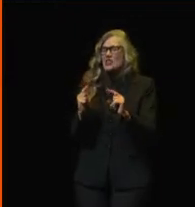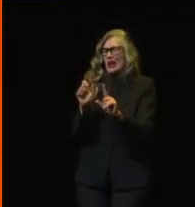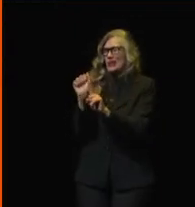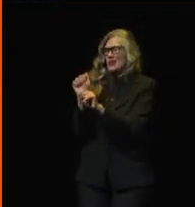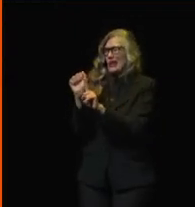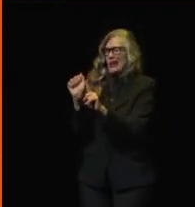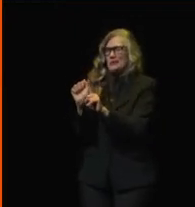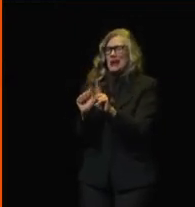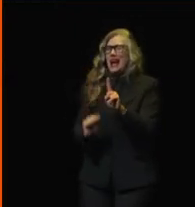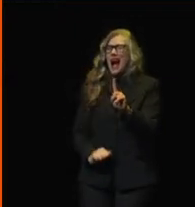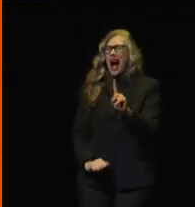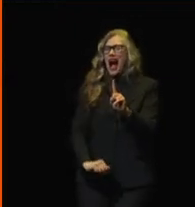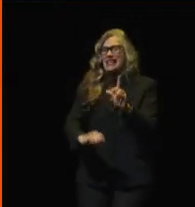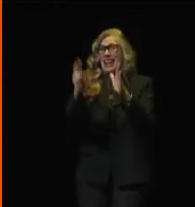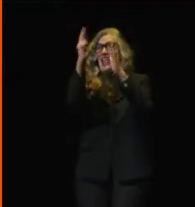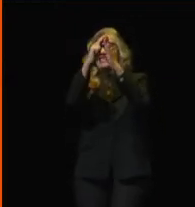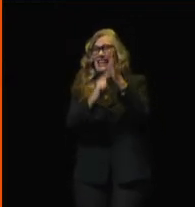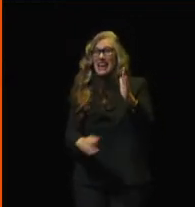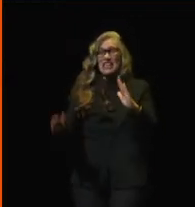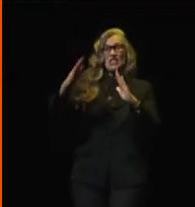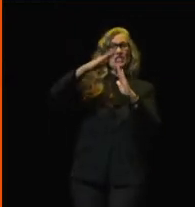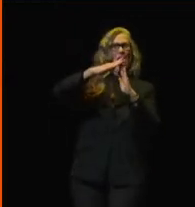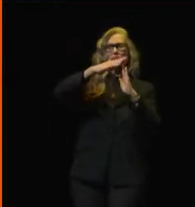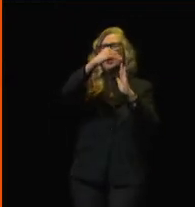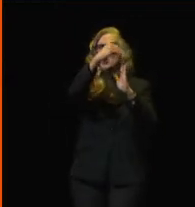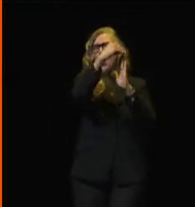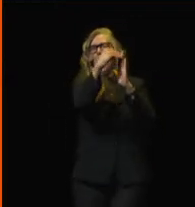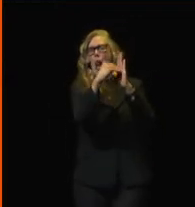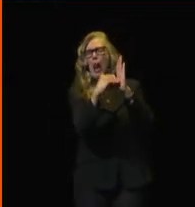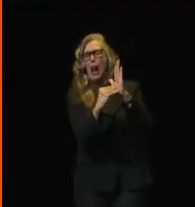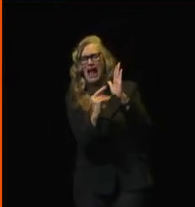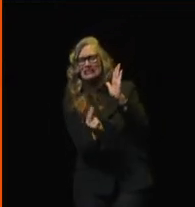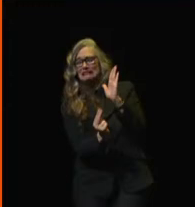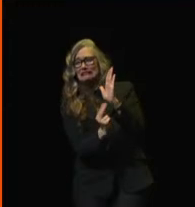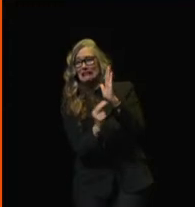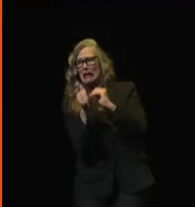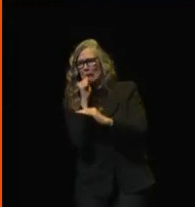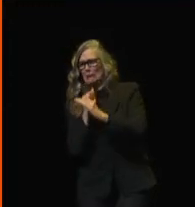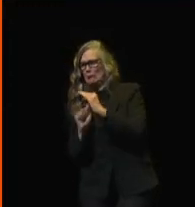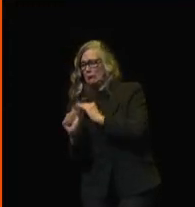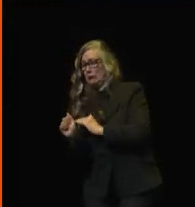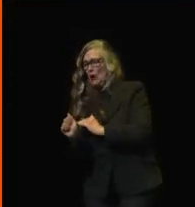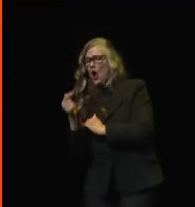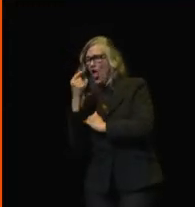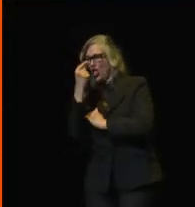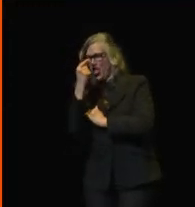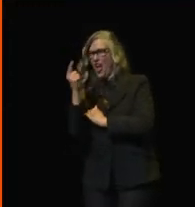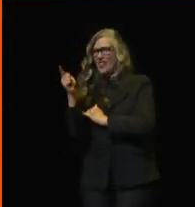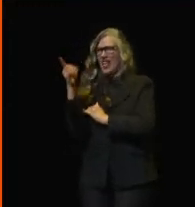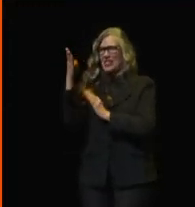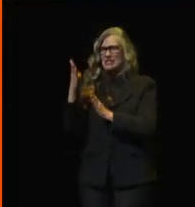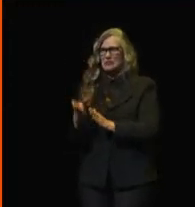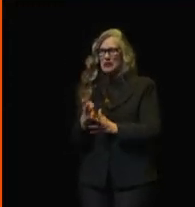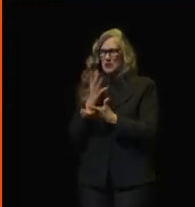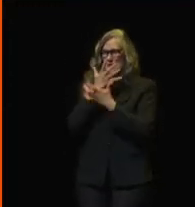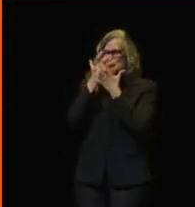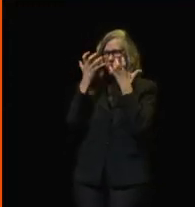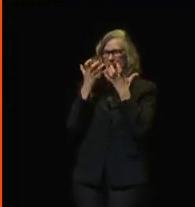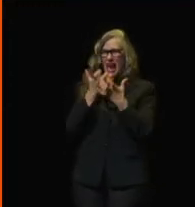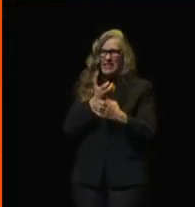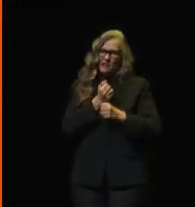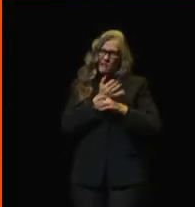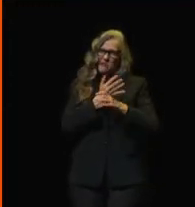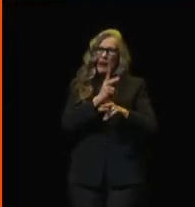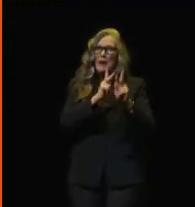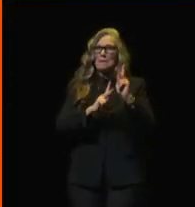third block on the list, hoping maybe the speaker's ire would then be directed at the people who signed ahead of me.